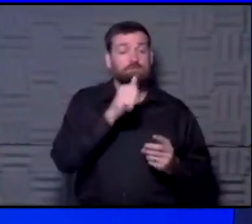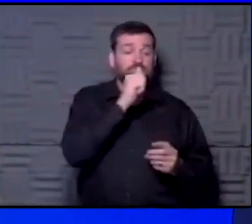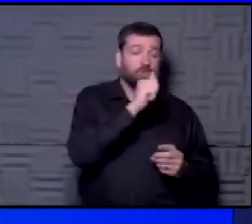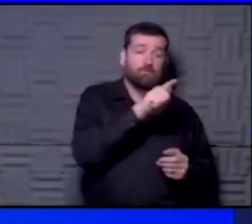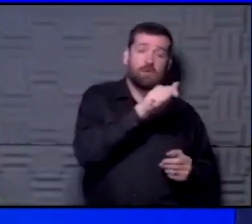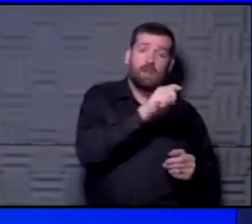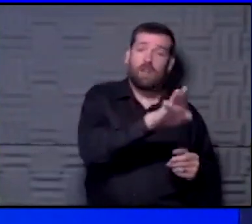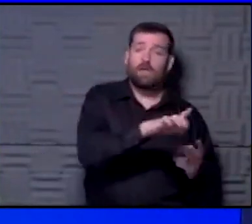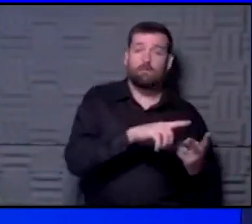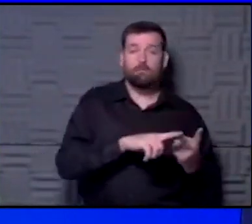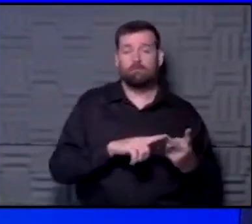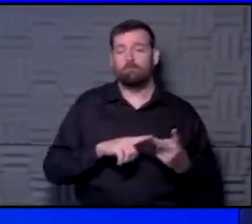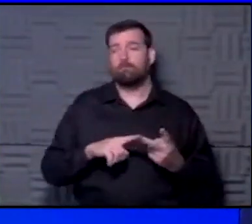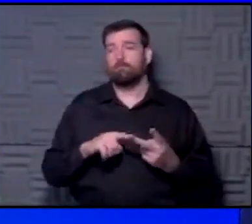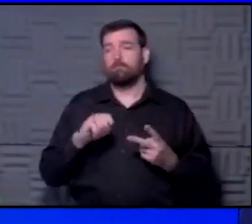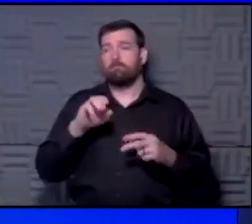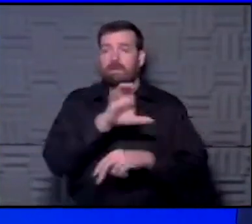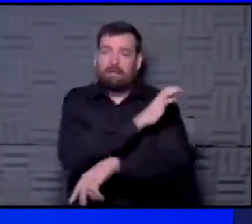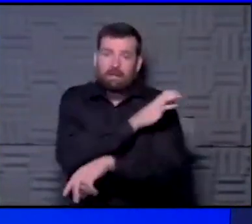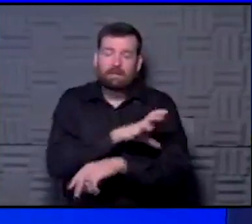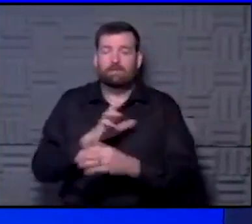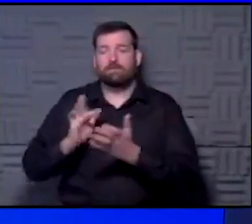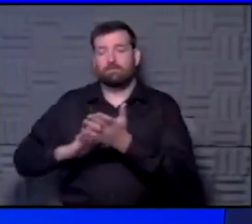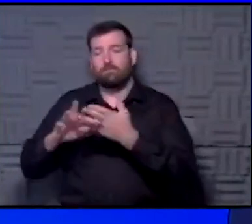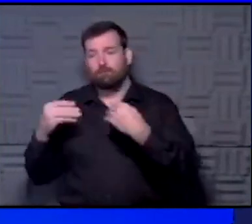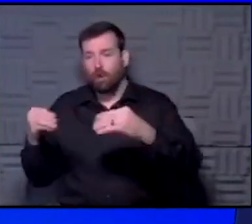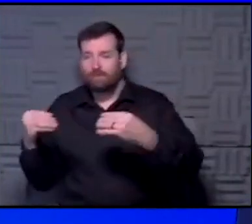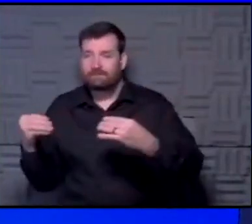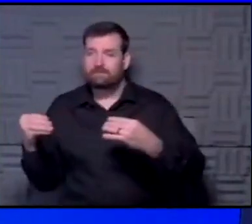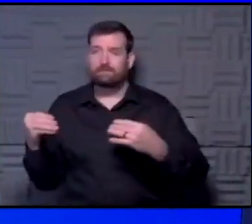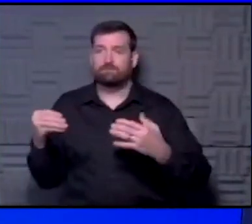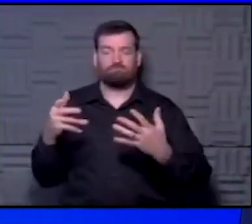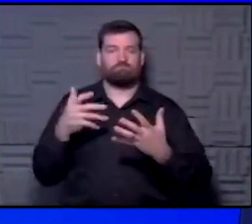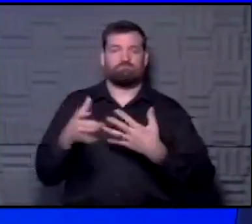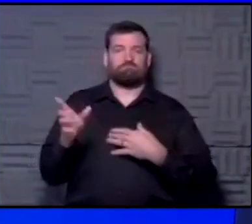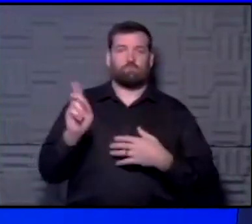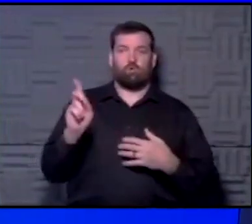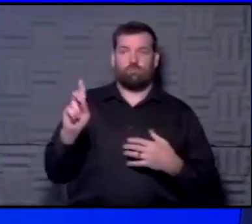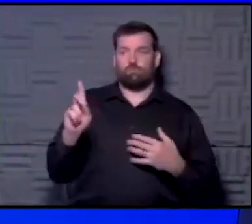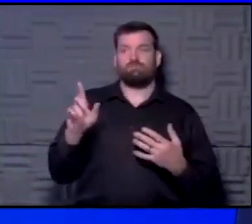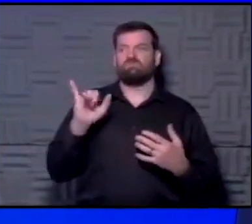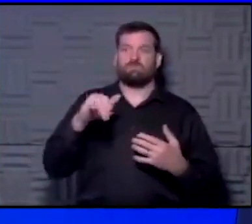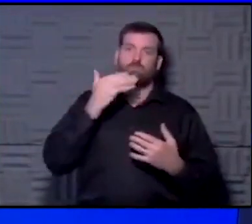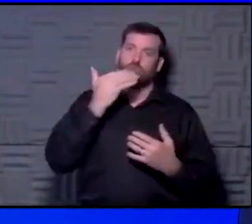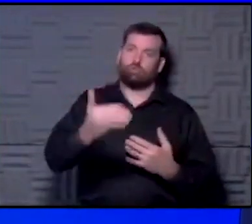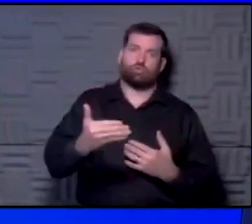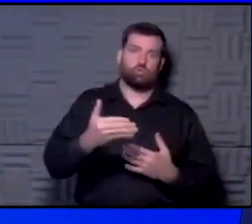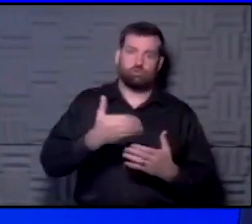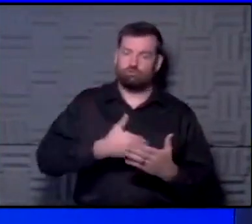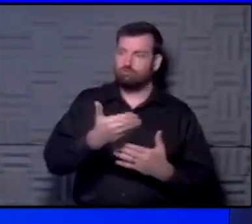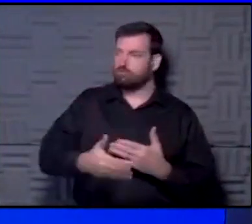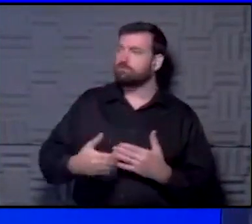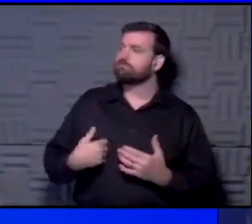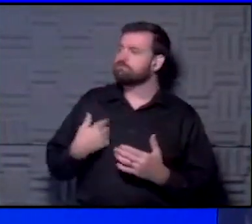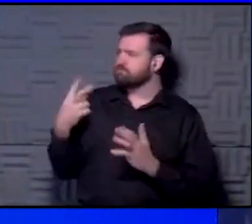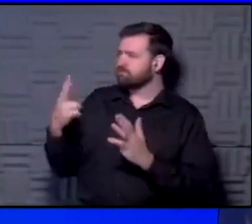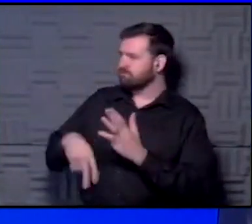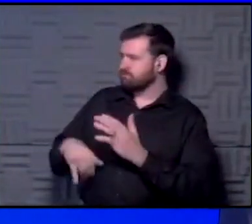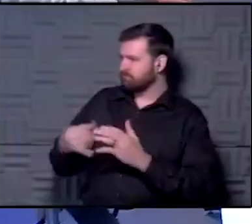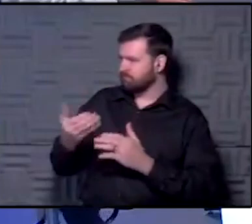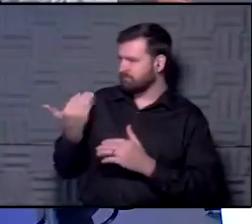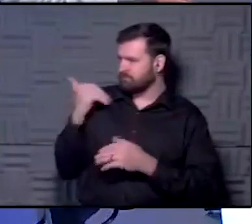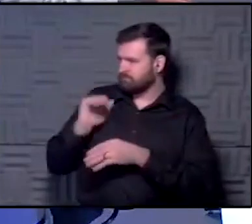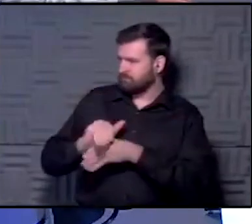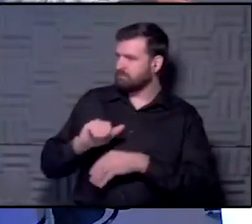labs, clinics, pharmacies, wherever, I think that would be that. I think that's a good step in the right direction. Yeah, and I was trying to read about last night. It's an